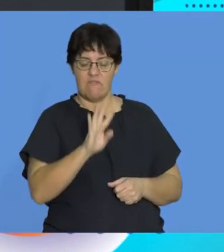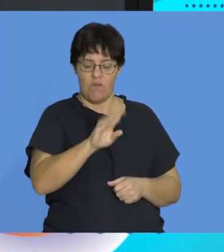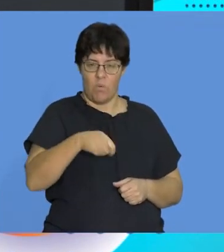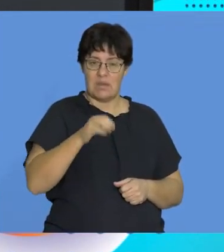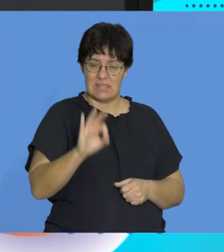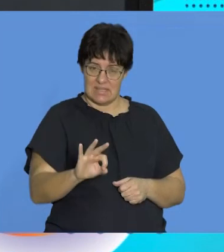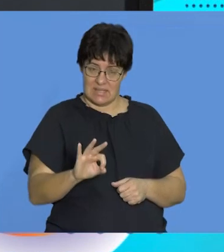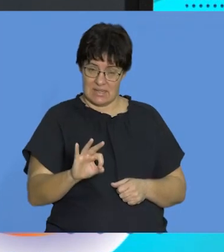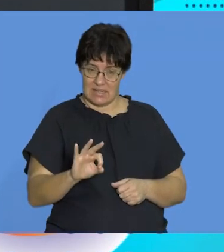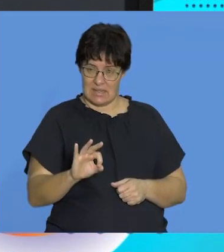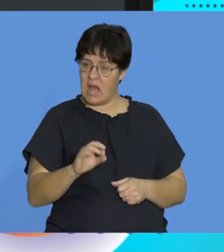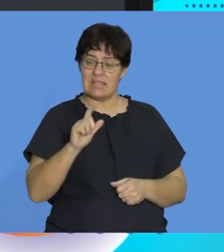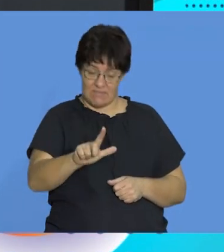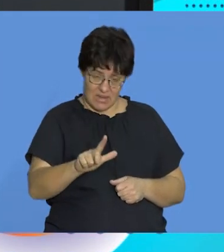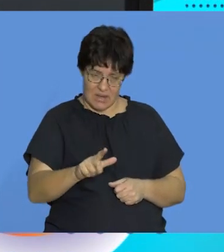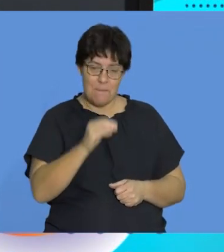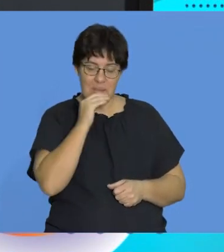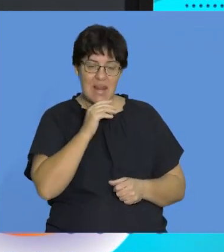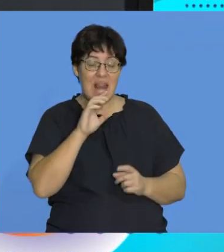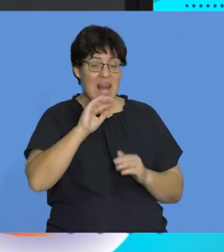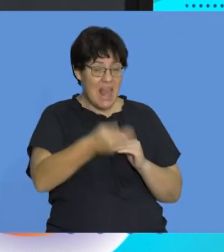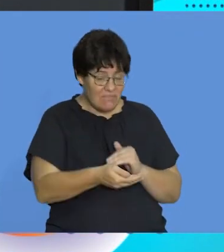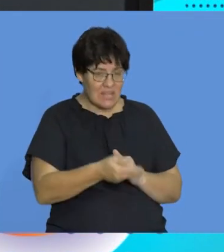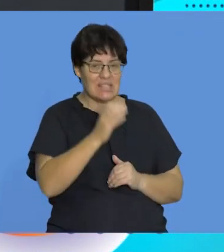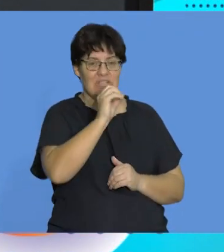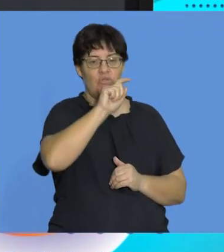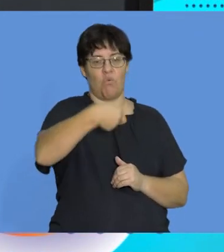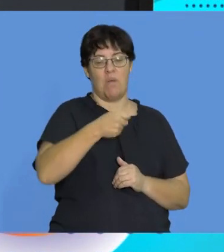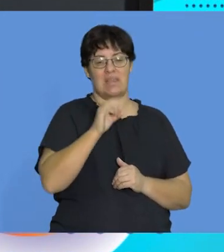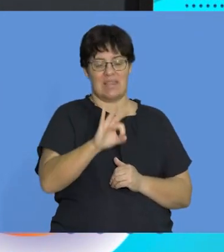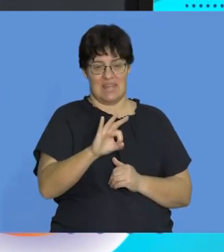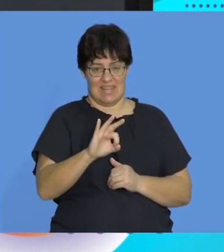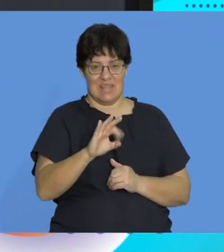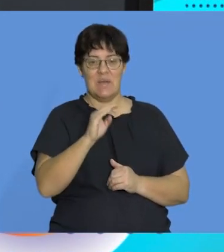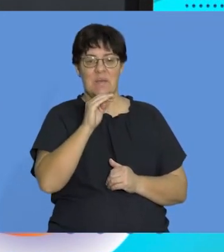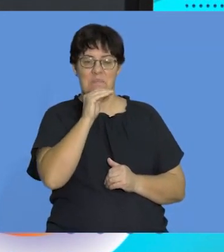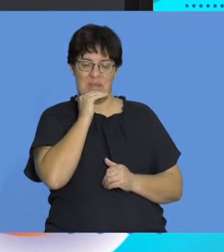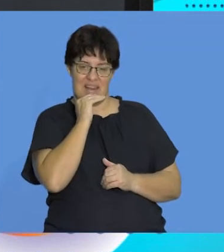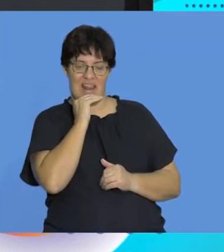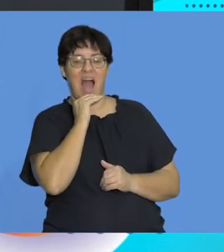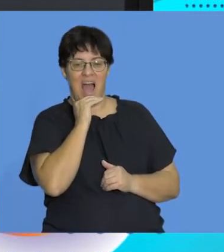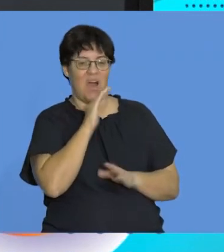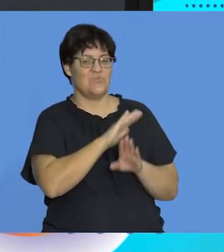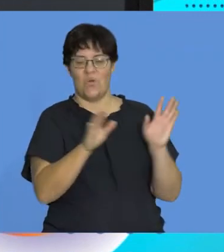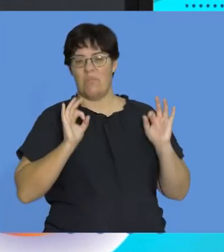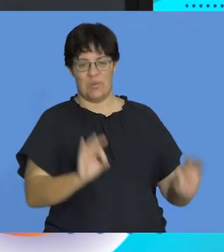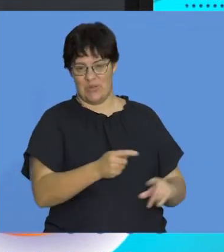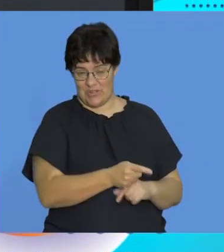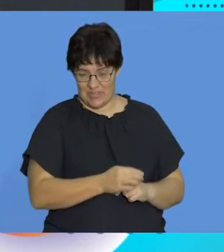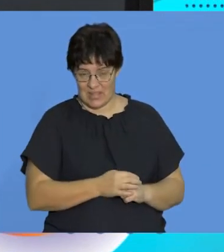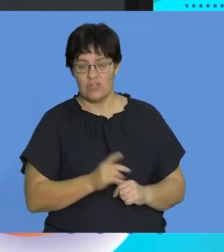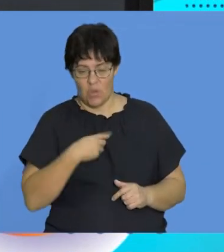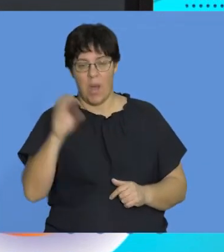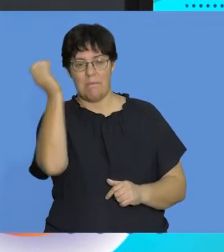4.7. Then it means the remainder thereof actually is the impurity. Okay, so we can, in a way, get to a point where we are able